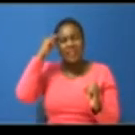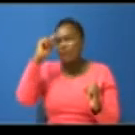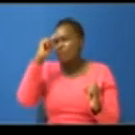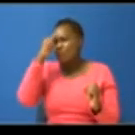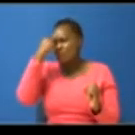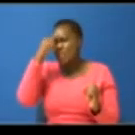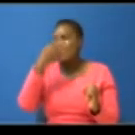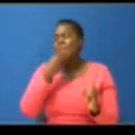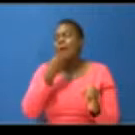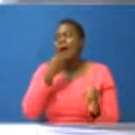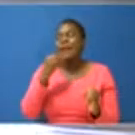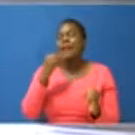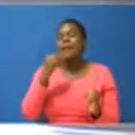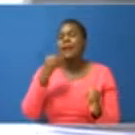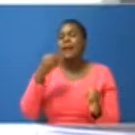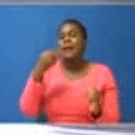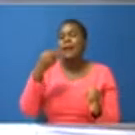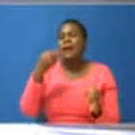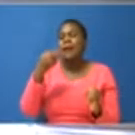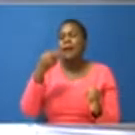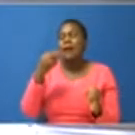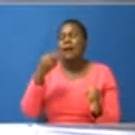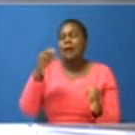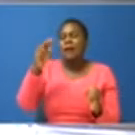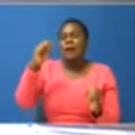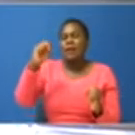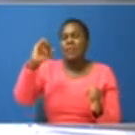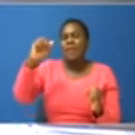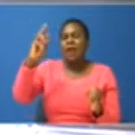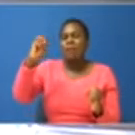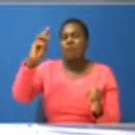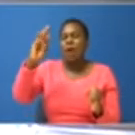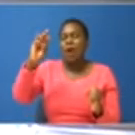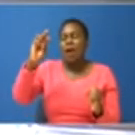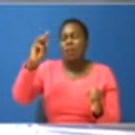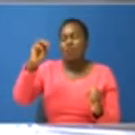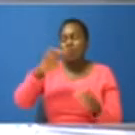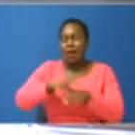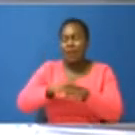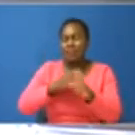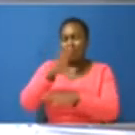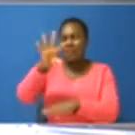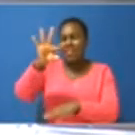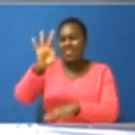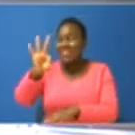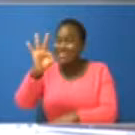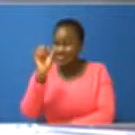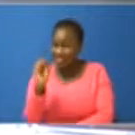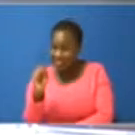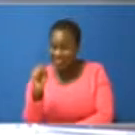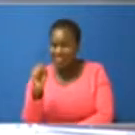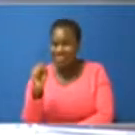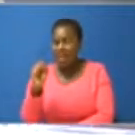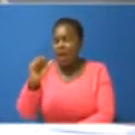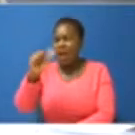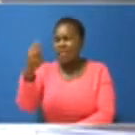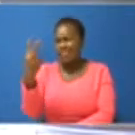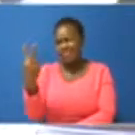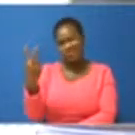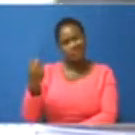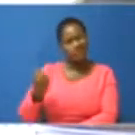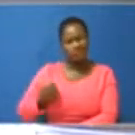and and uh um scored over 35 and the other two